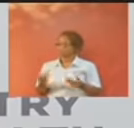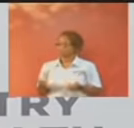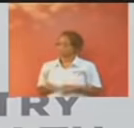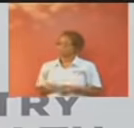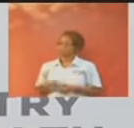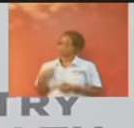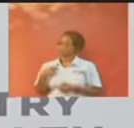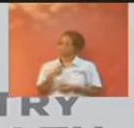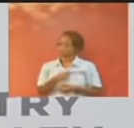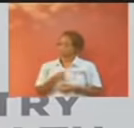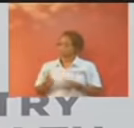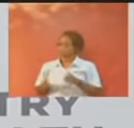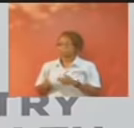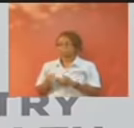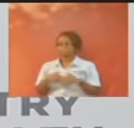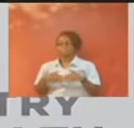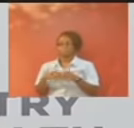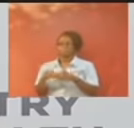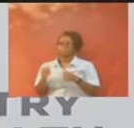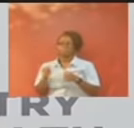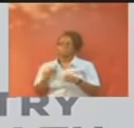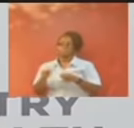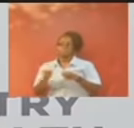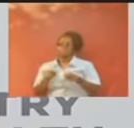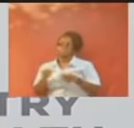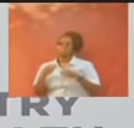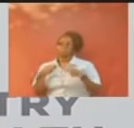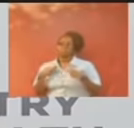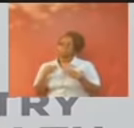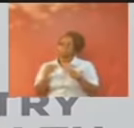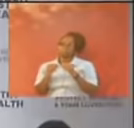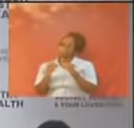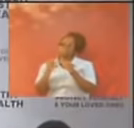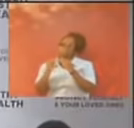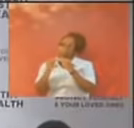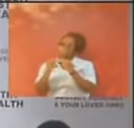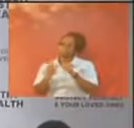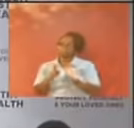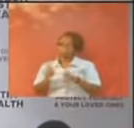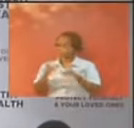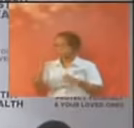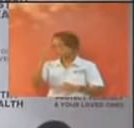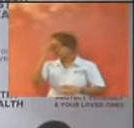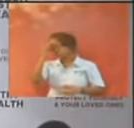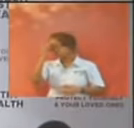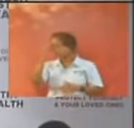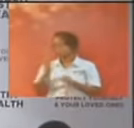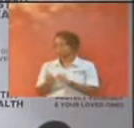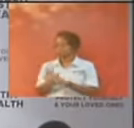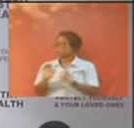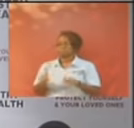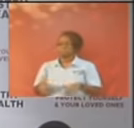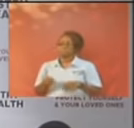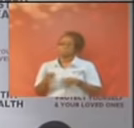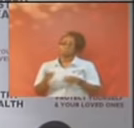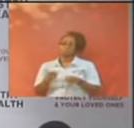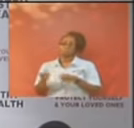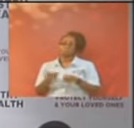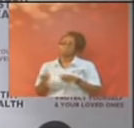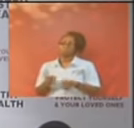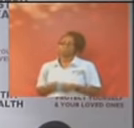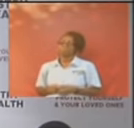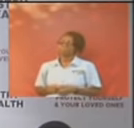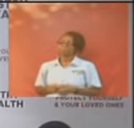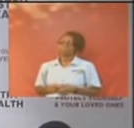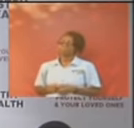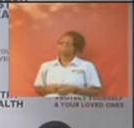to manage an increased number of cases. Thank you. Thank you very much, Dr. Richards. And we have a follow-up question